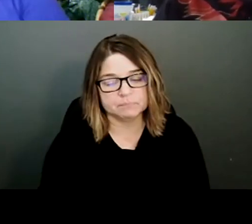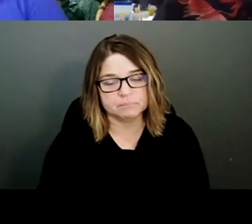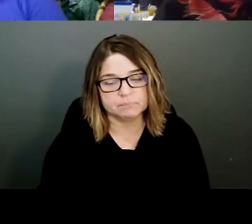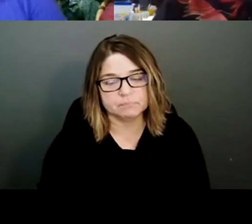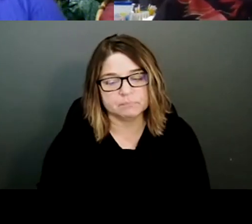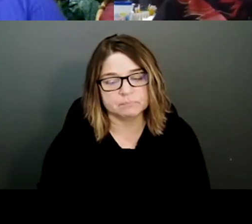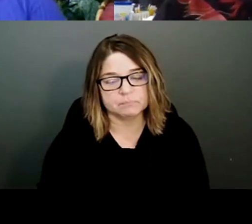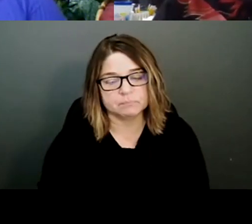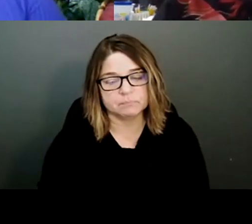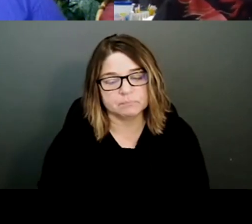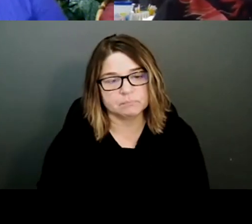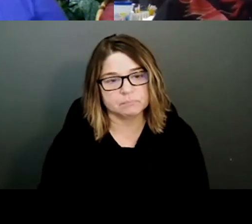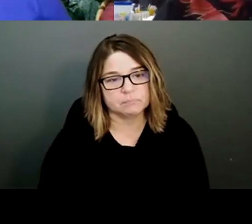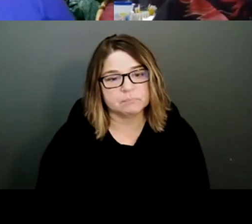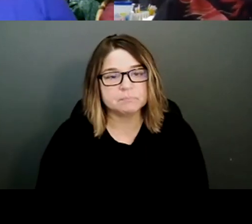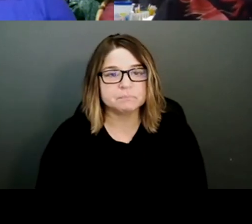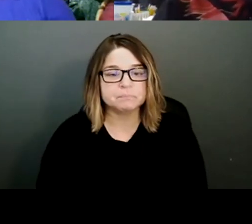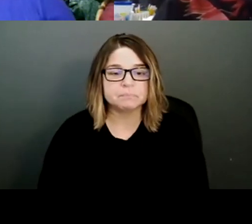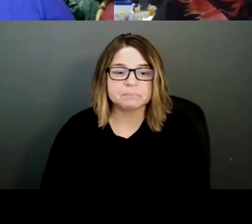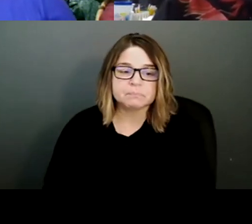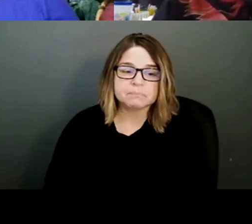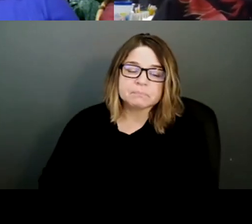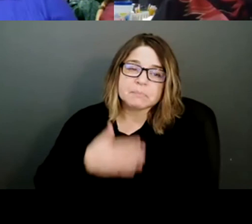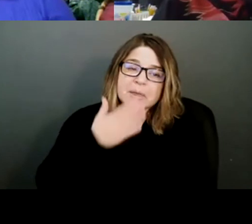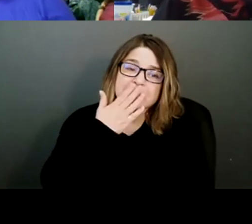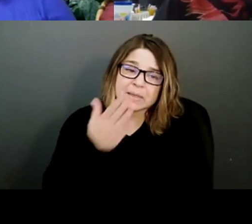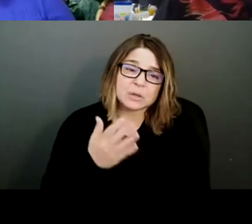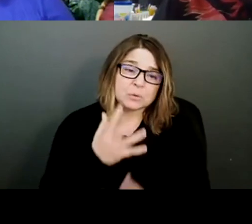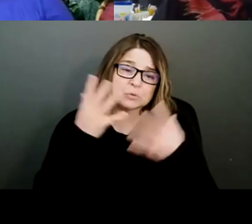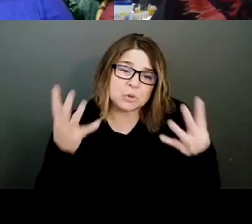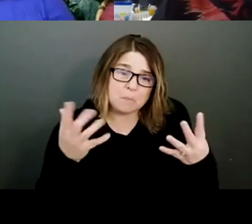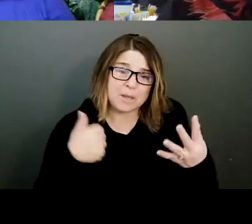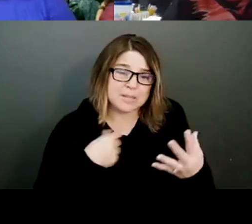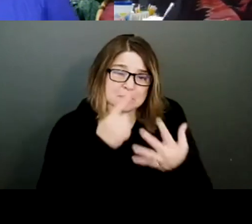Thank you so much. I am really sad that we have to end this portion.